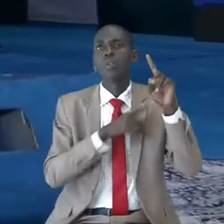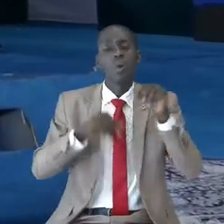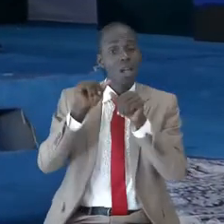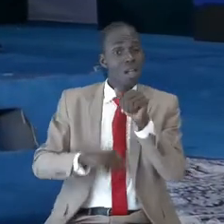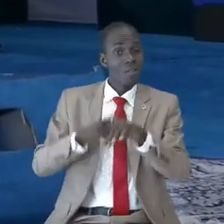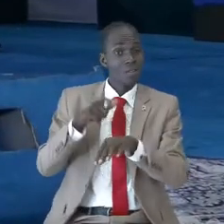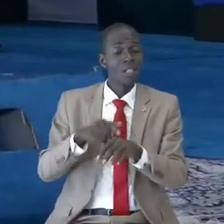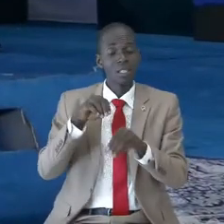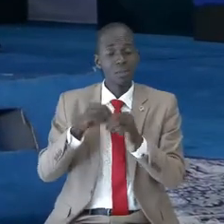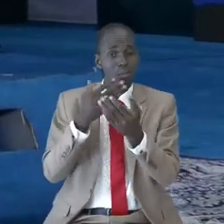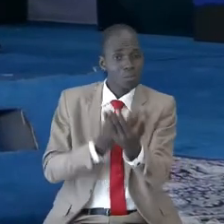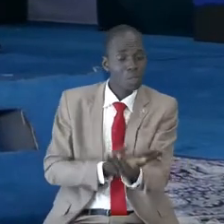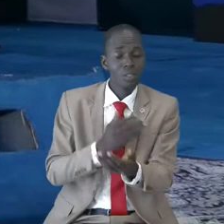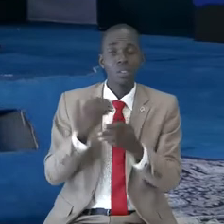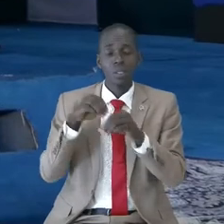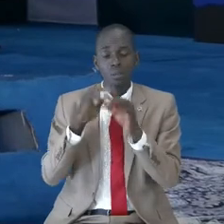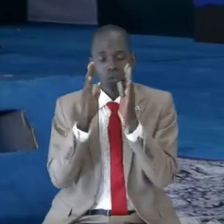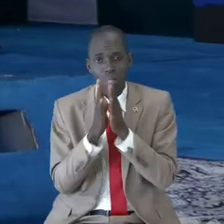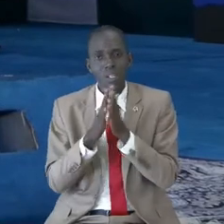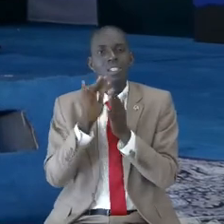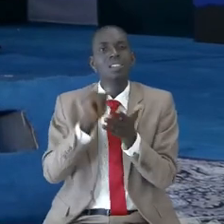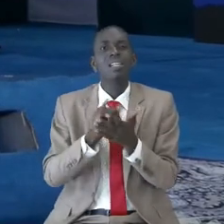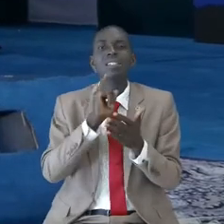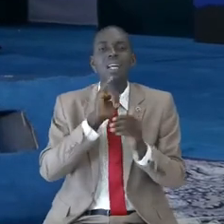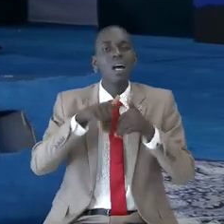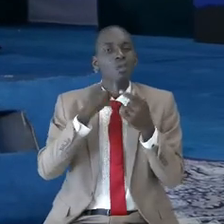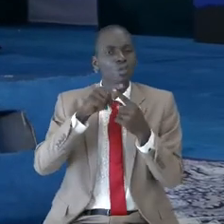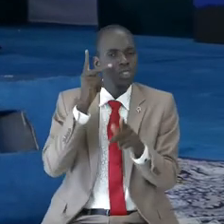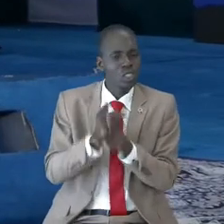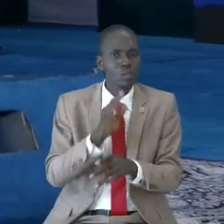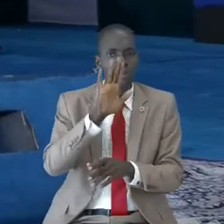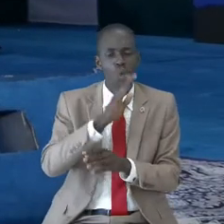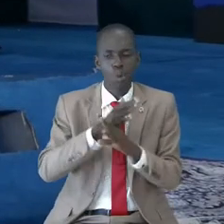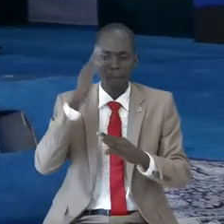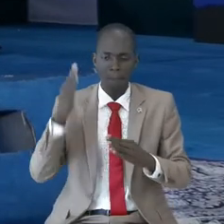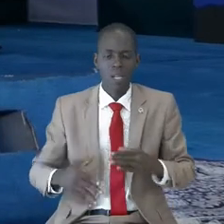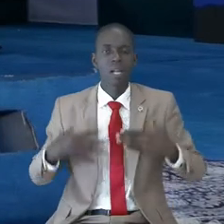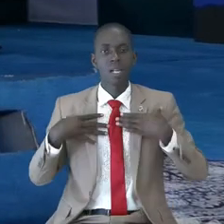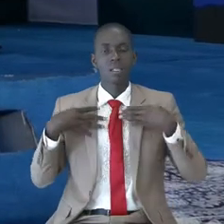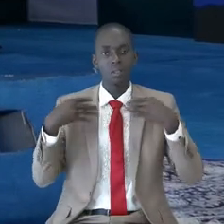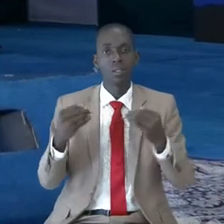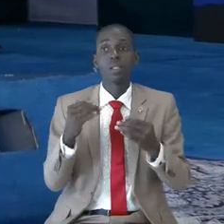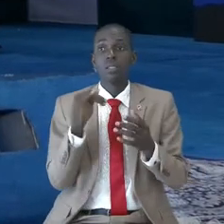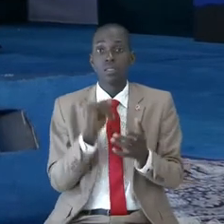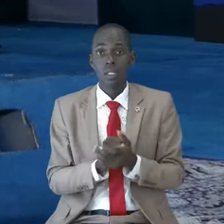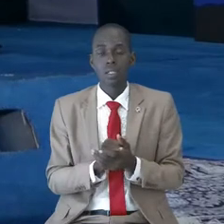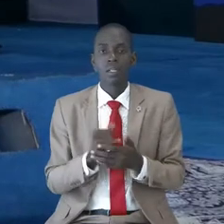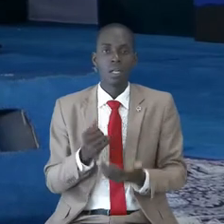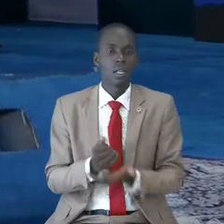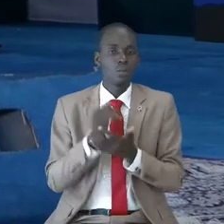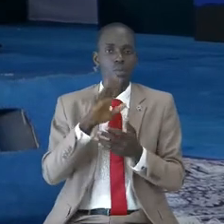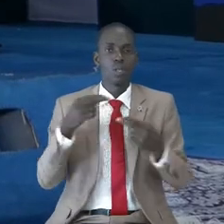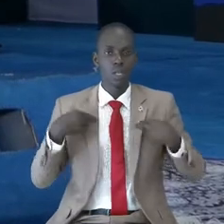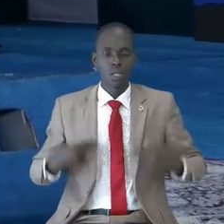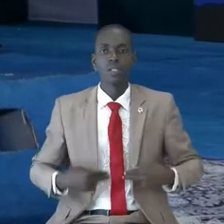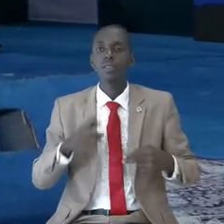your devotion and prayer. That's how to keep the complete cure. And that's how your health, your life is renewed day